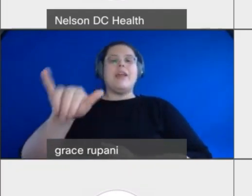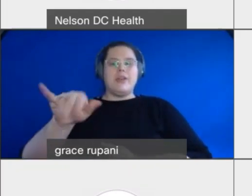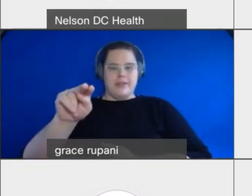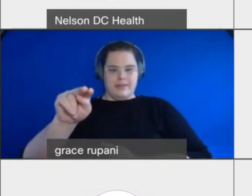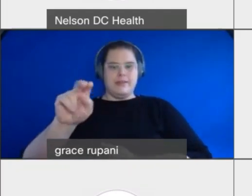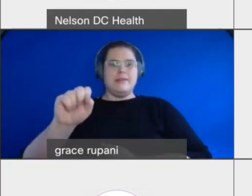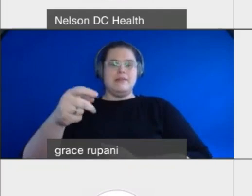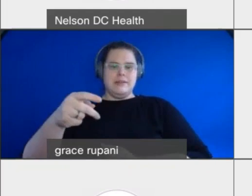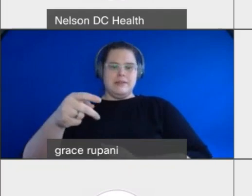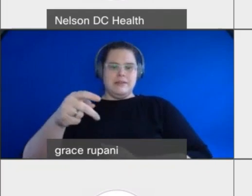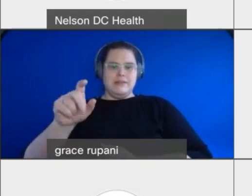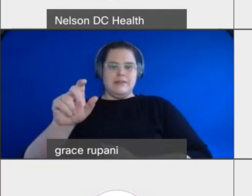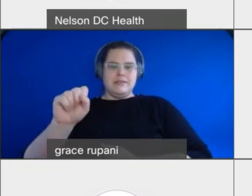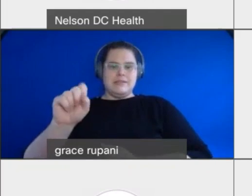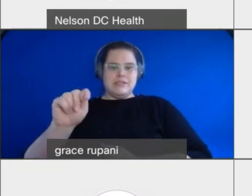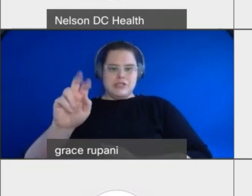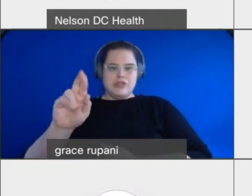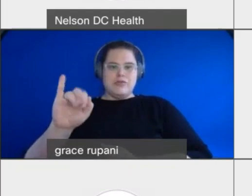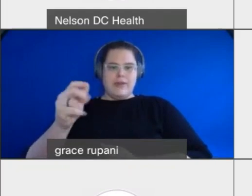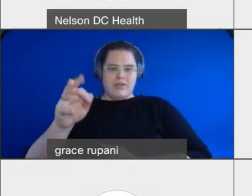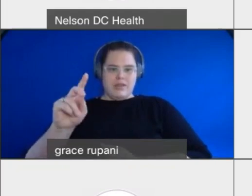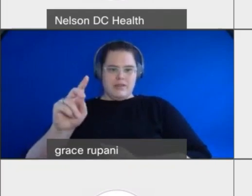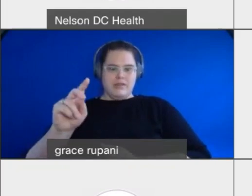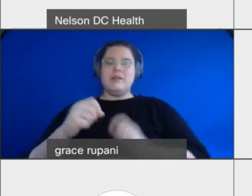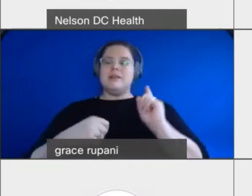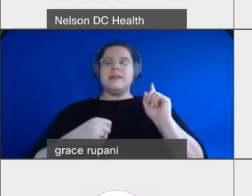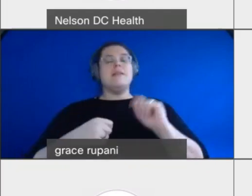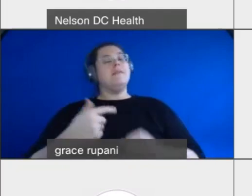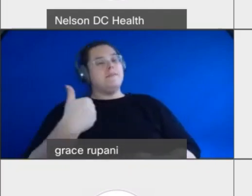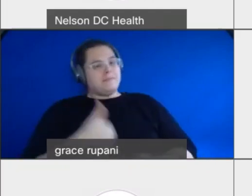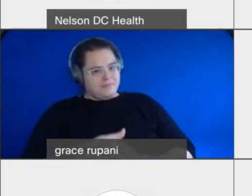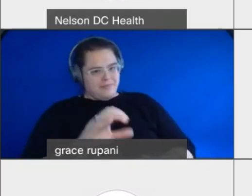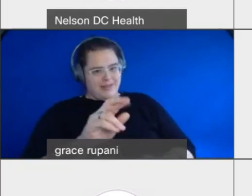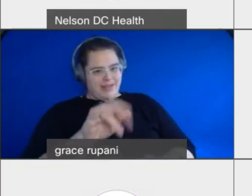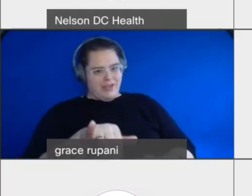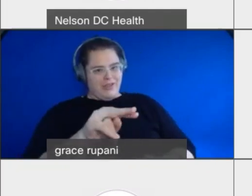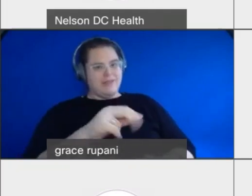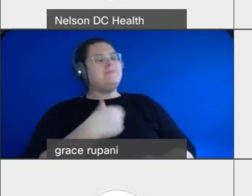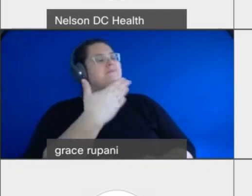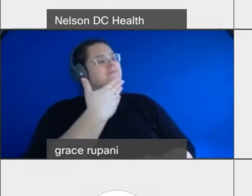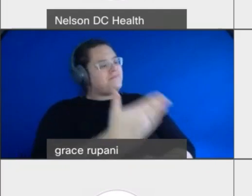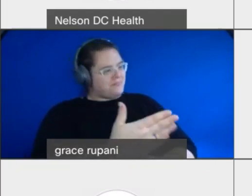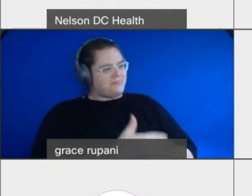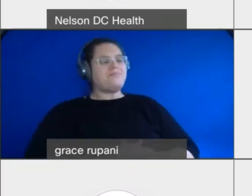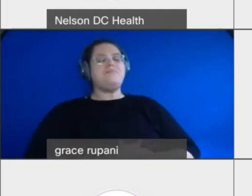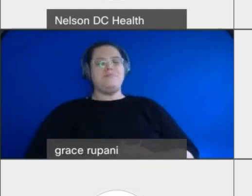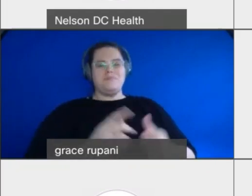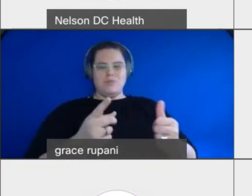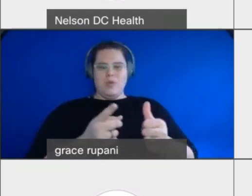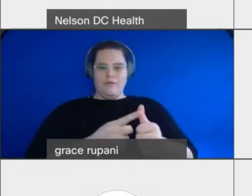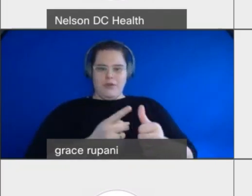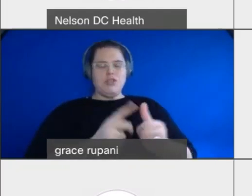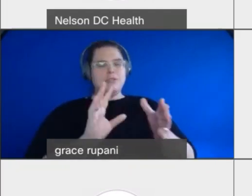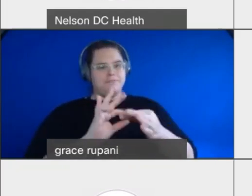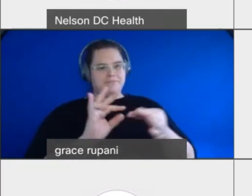So first, good afternoon. And Director Reese, thank you so much for just kind of highlighting those specific points and just